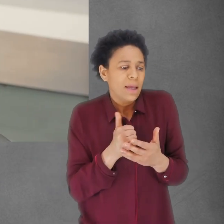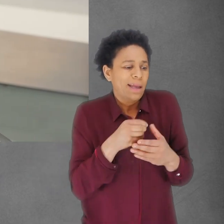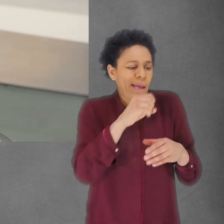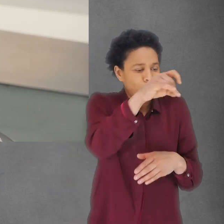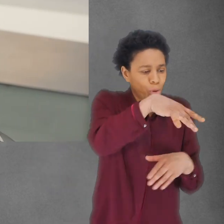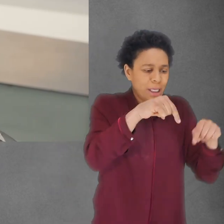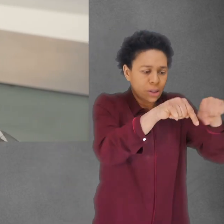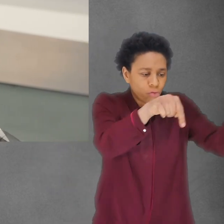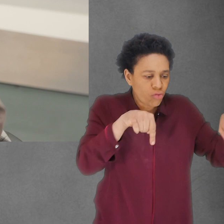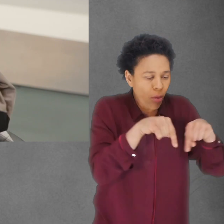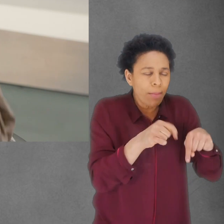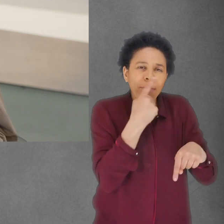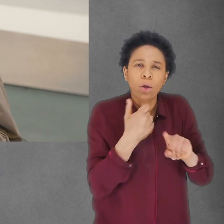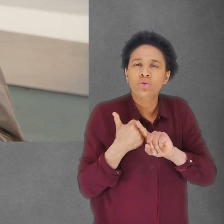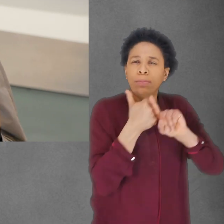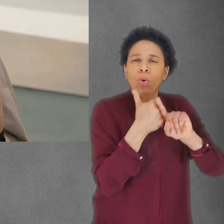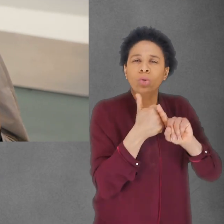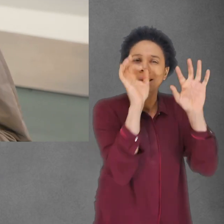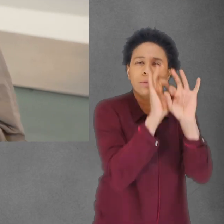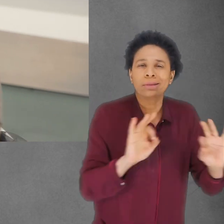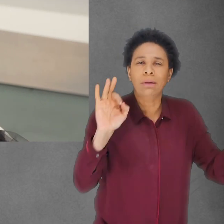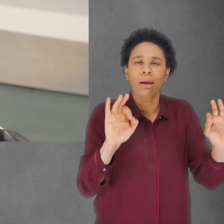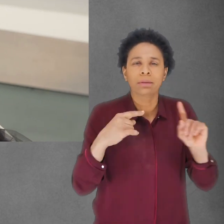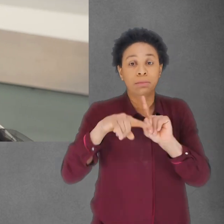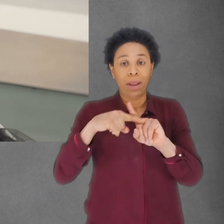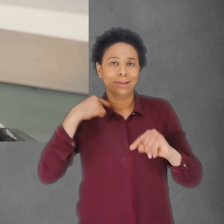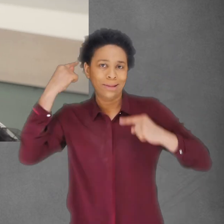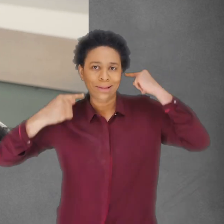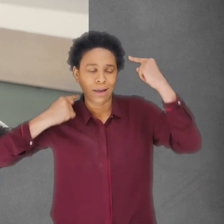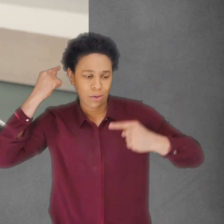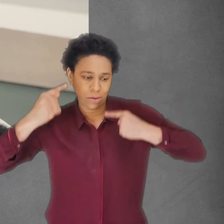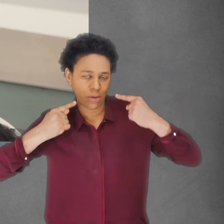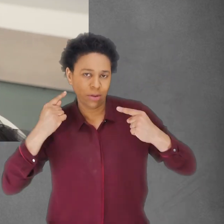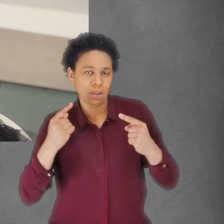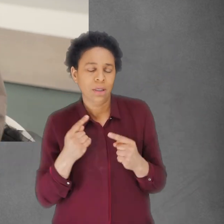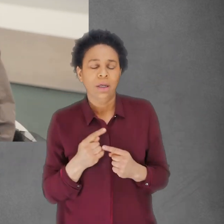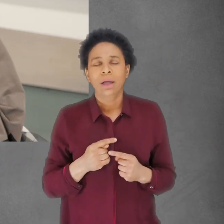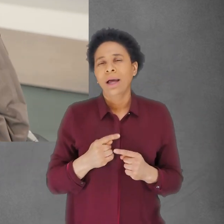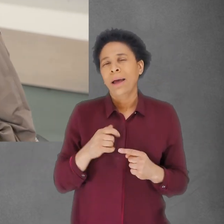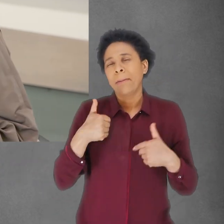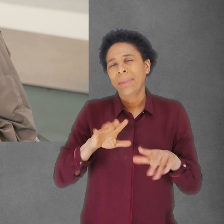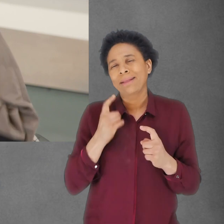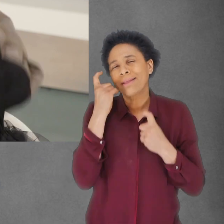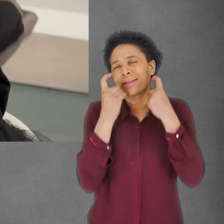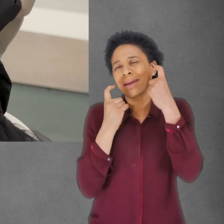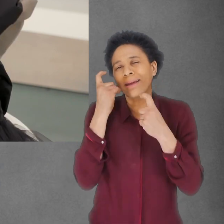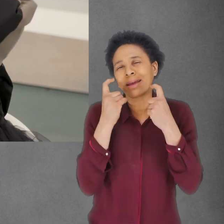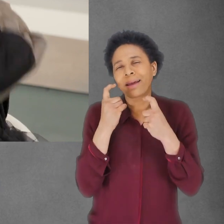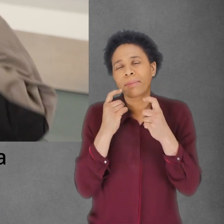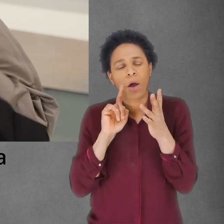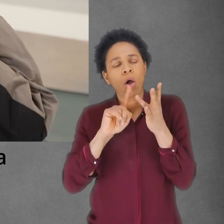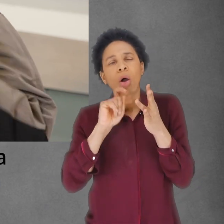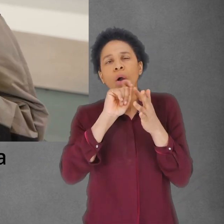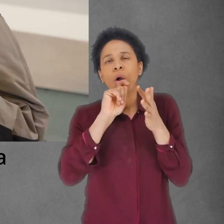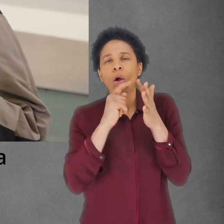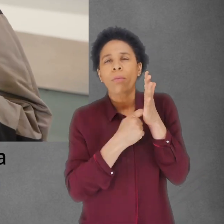both support silence and sound. And I've also been thinking about opera as a form of storytelling